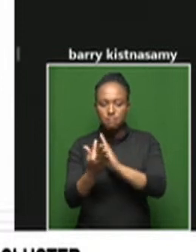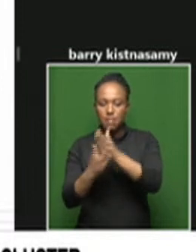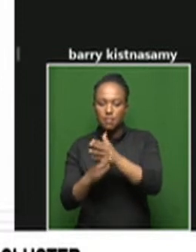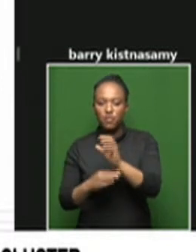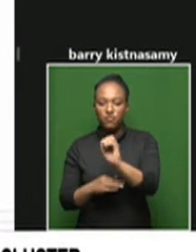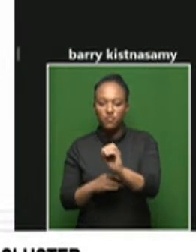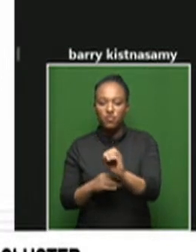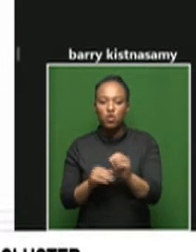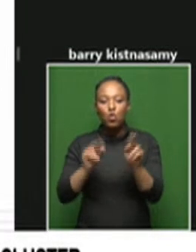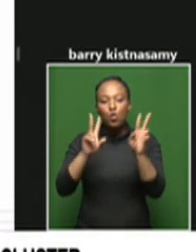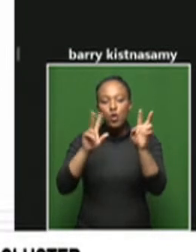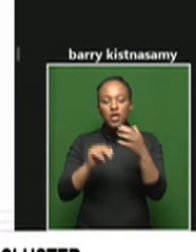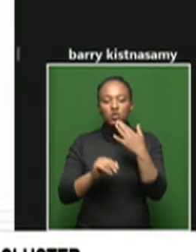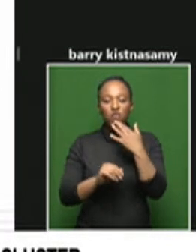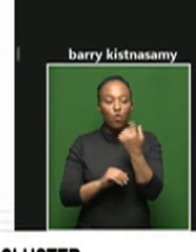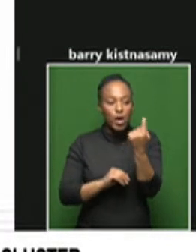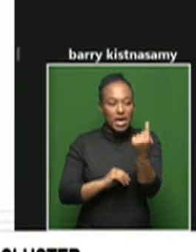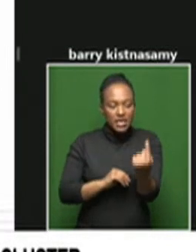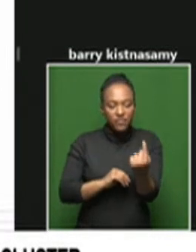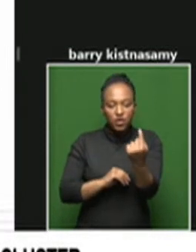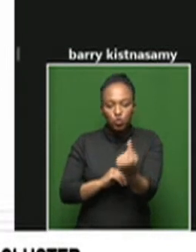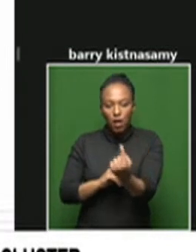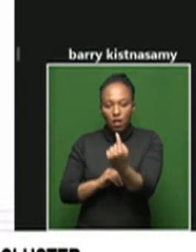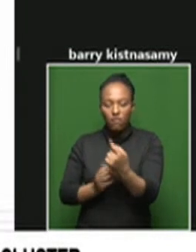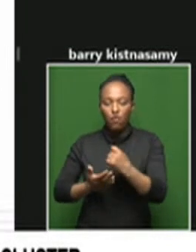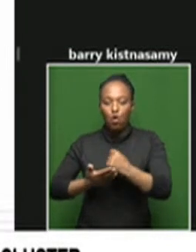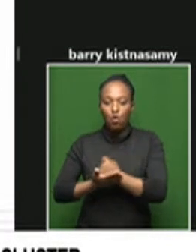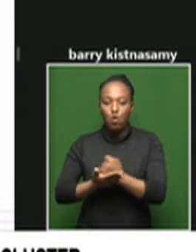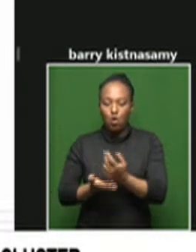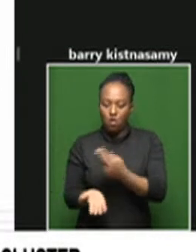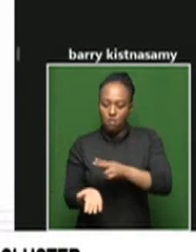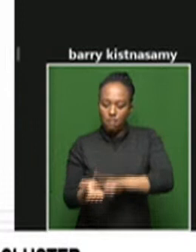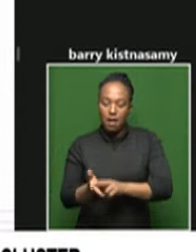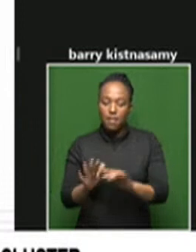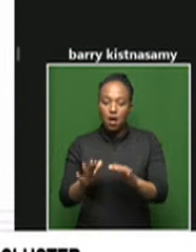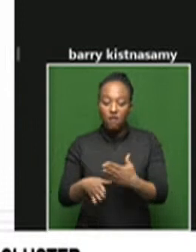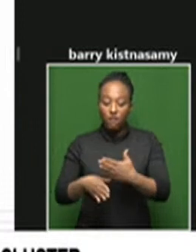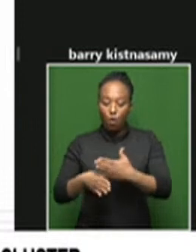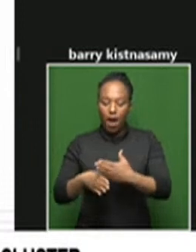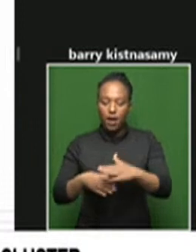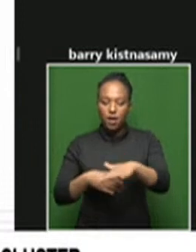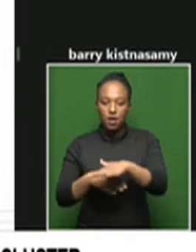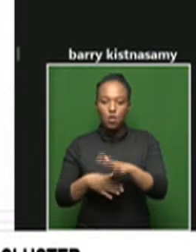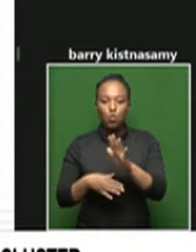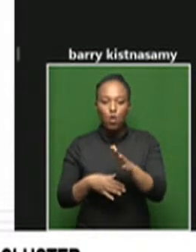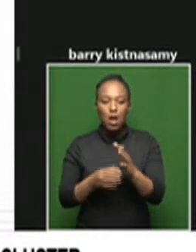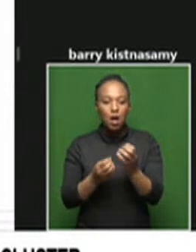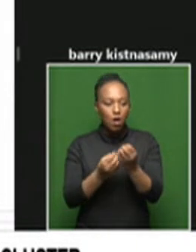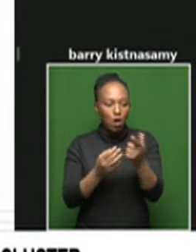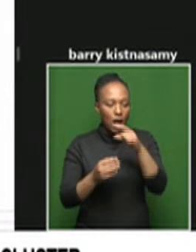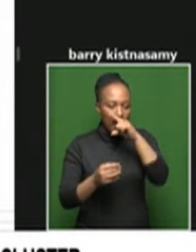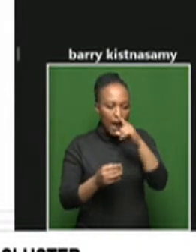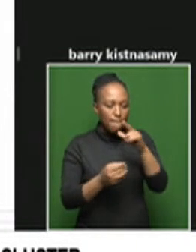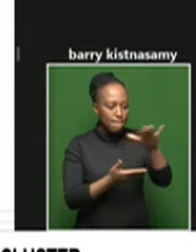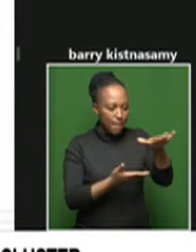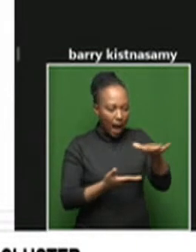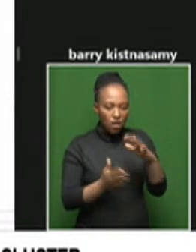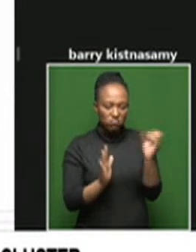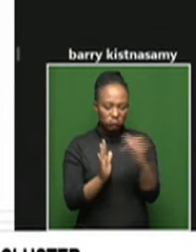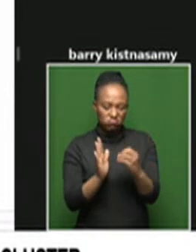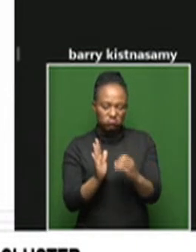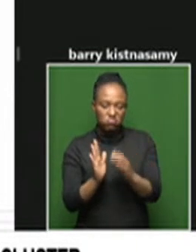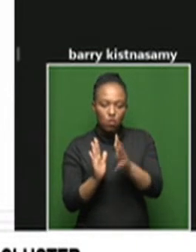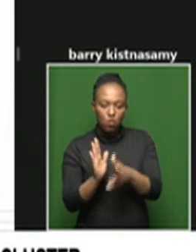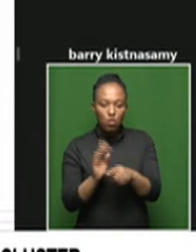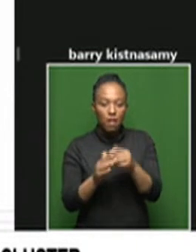There is the issue about individual registration on the EVDS, but in terms of workplace sites, there'll be bulk uploading of the workers onto the EVDS, of course,